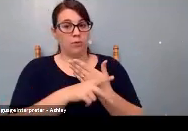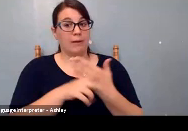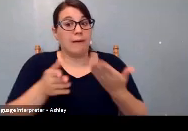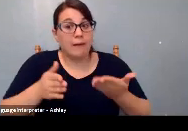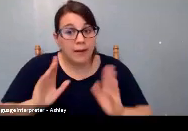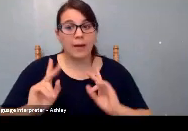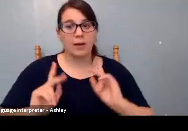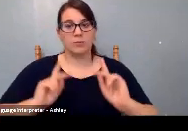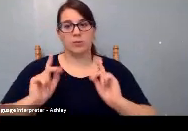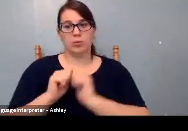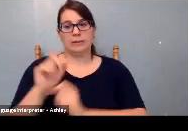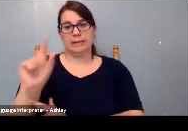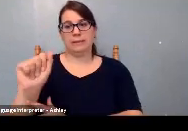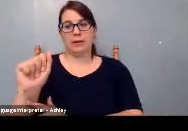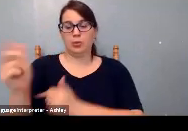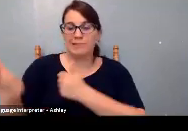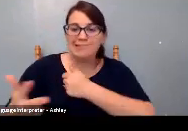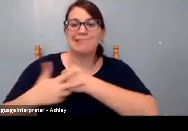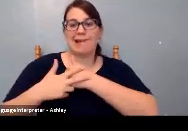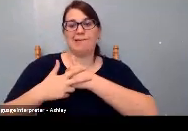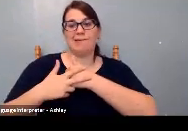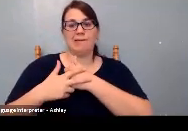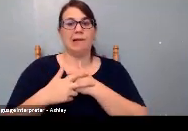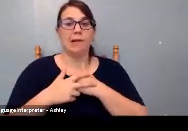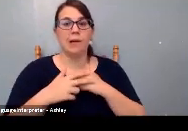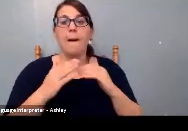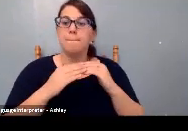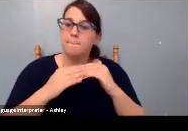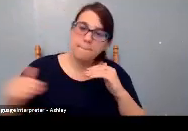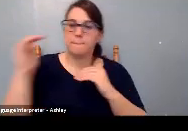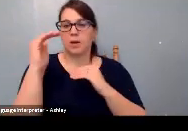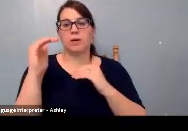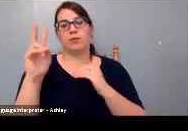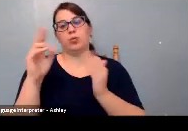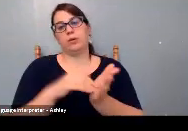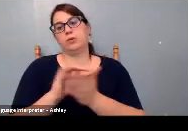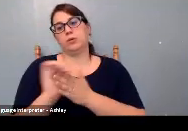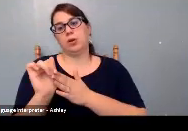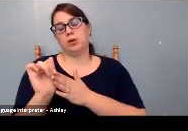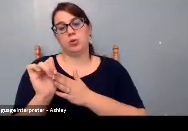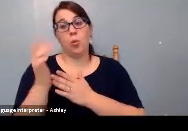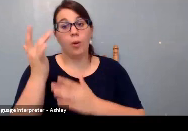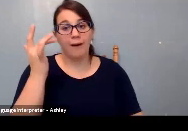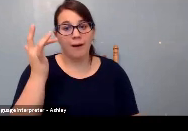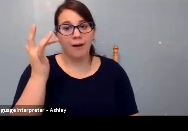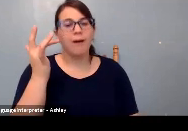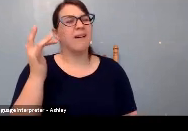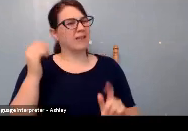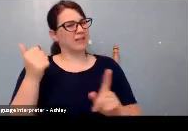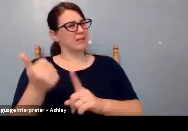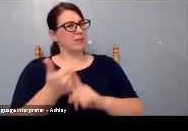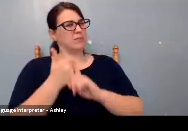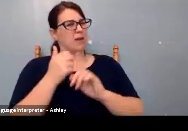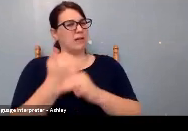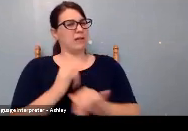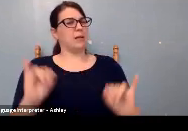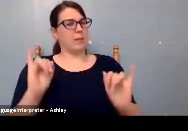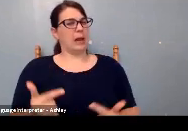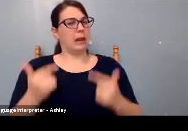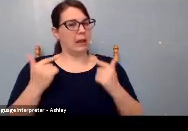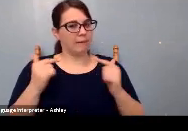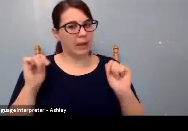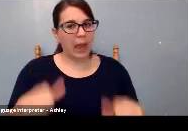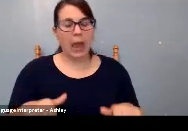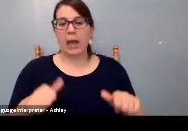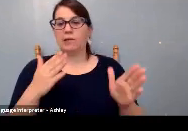save more than just $2,000. So they may have the opportunity to live more independently, to plan for